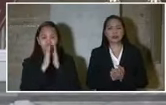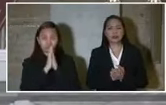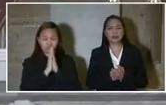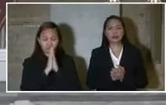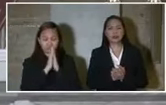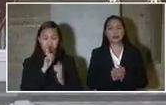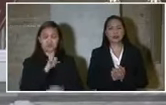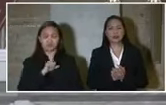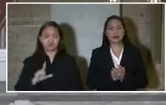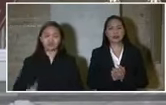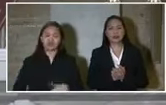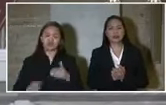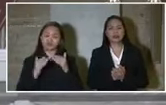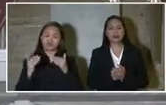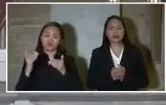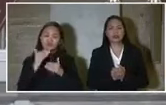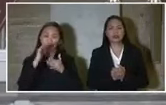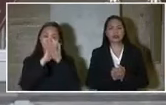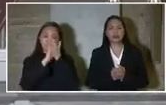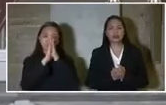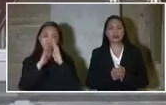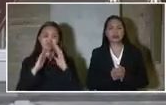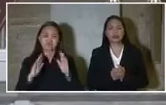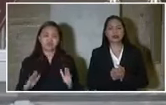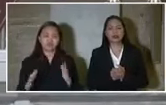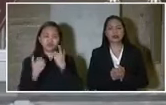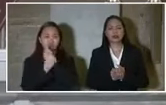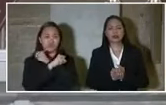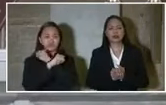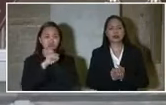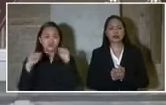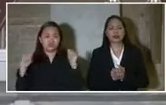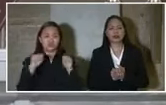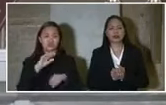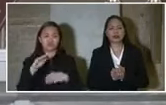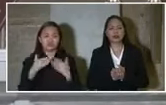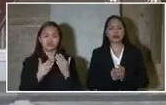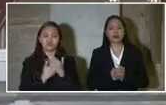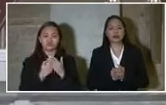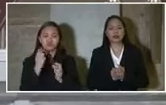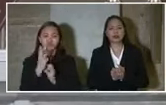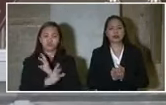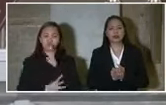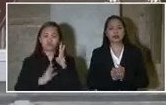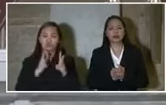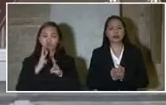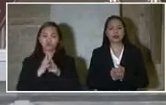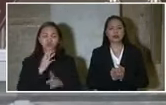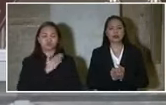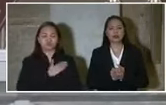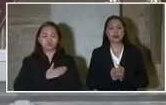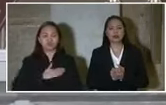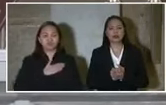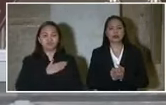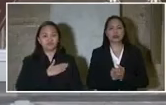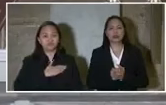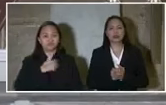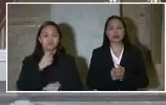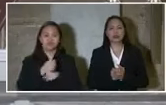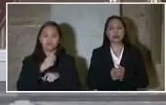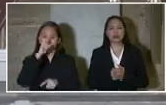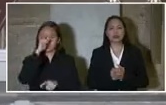Lord, advance the peace and salvation of all the world. Be pleased to confirm in faith and